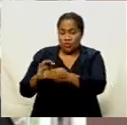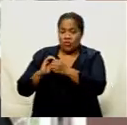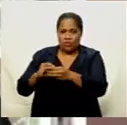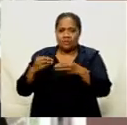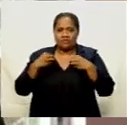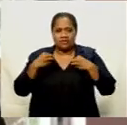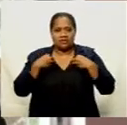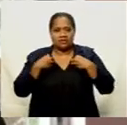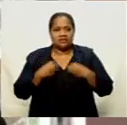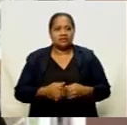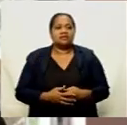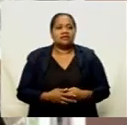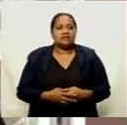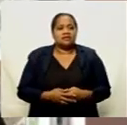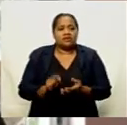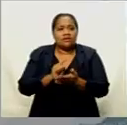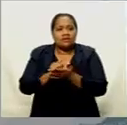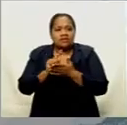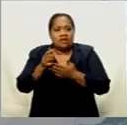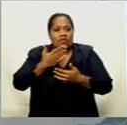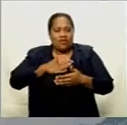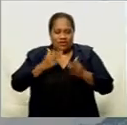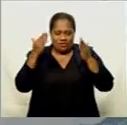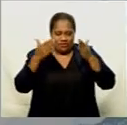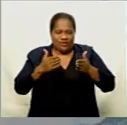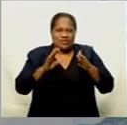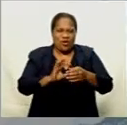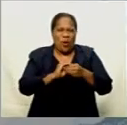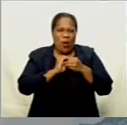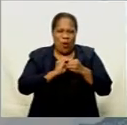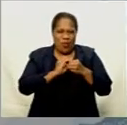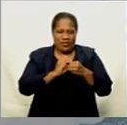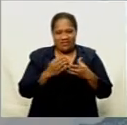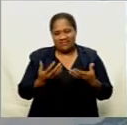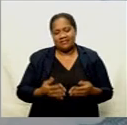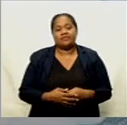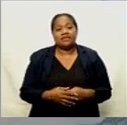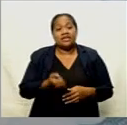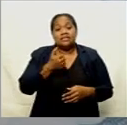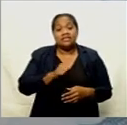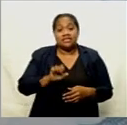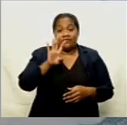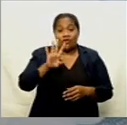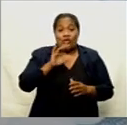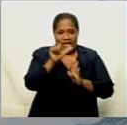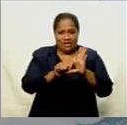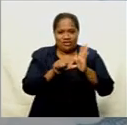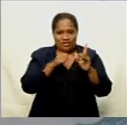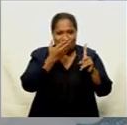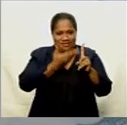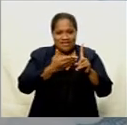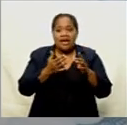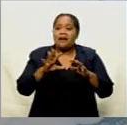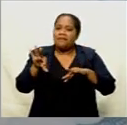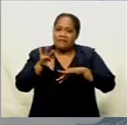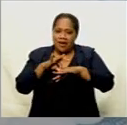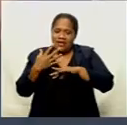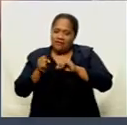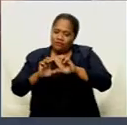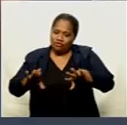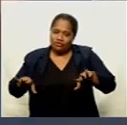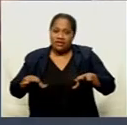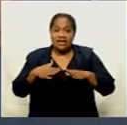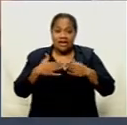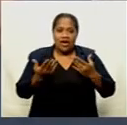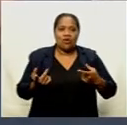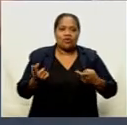he wanted to focus on personal things. The 64-year-old, who is married with 2 children, is now enjoying retirement